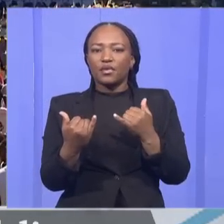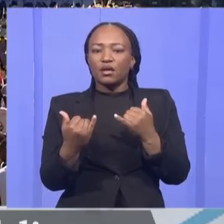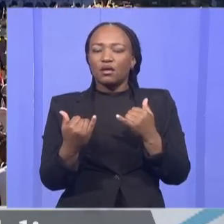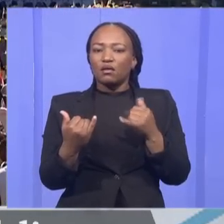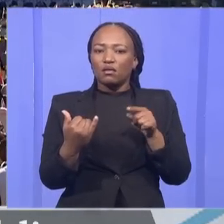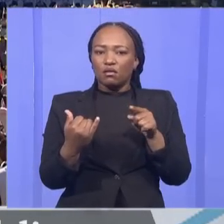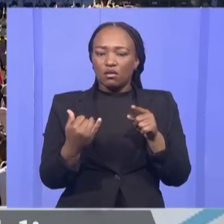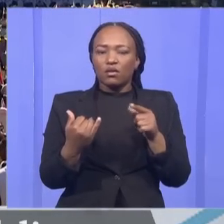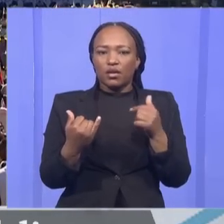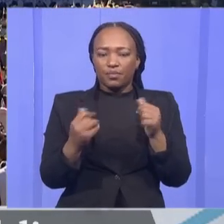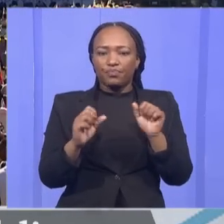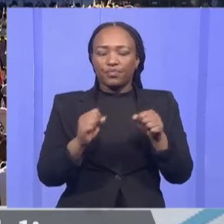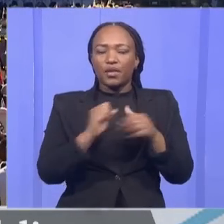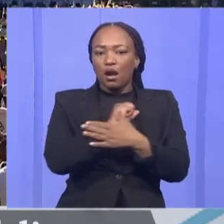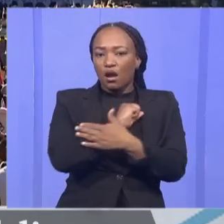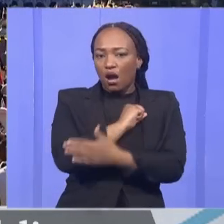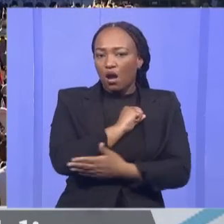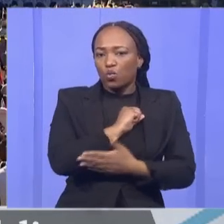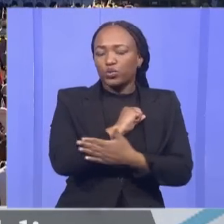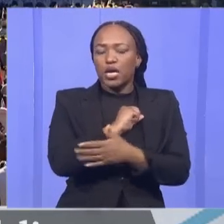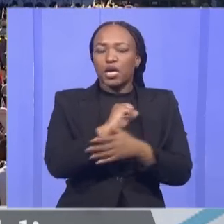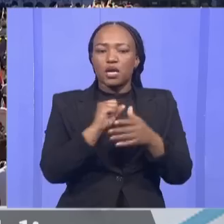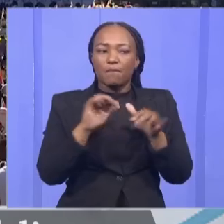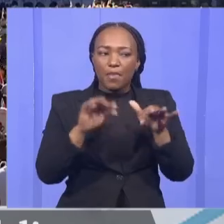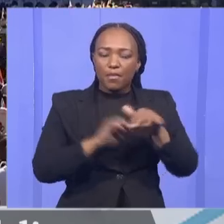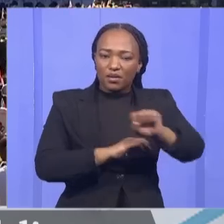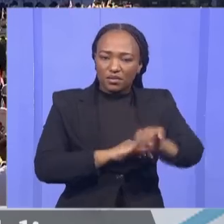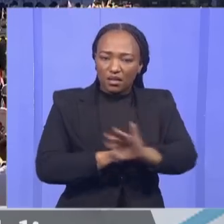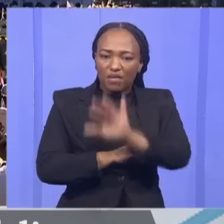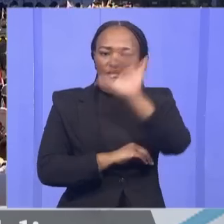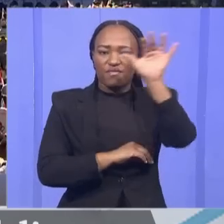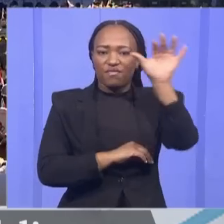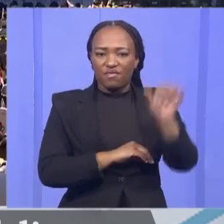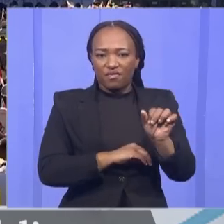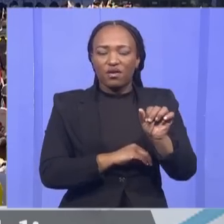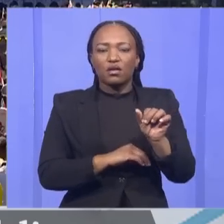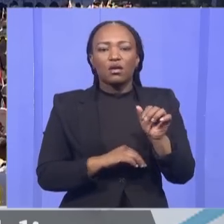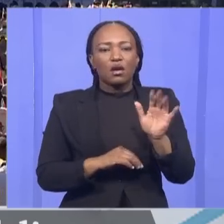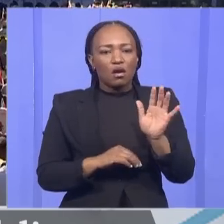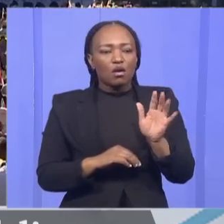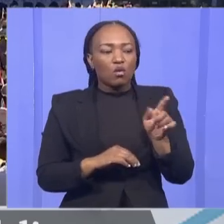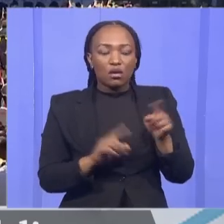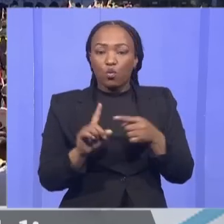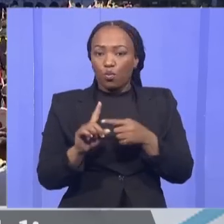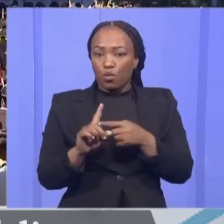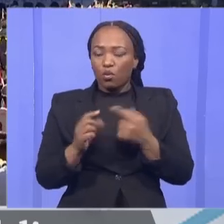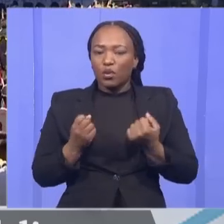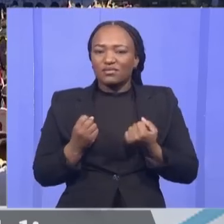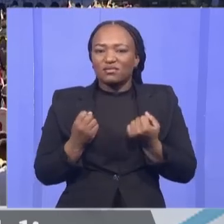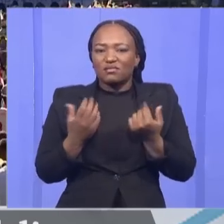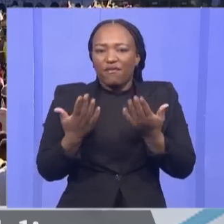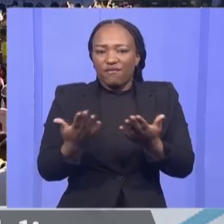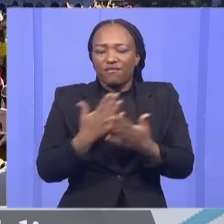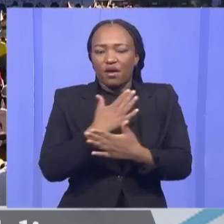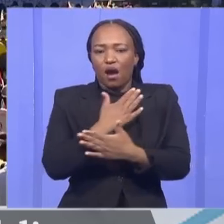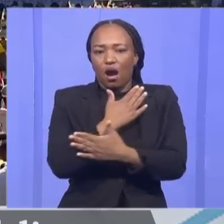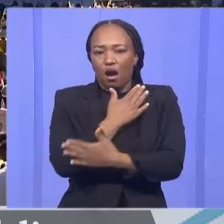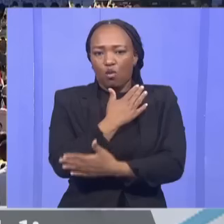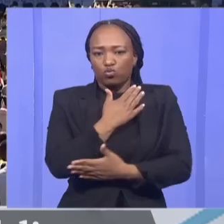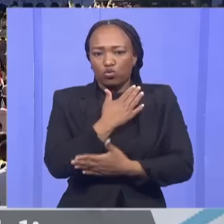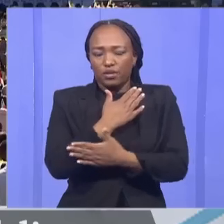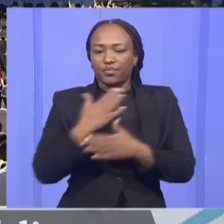to the country, to all the citizens of the Republic, that we are going to serve this country with loyalty and pride. And also,